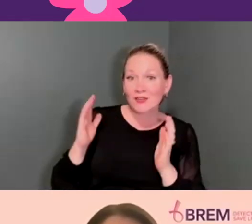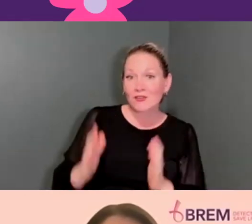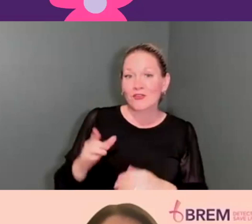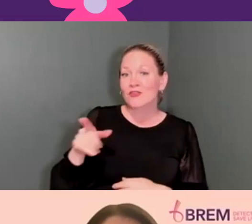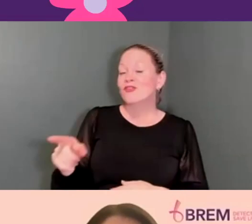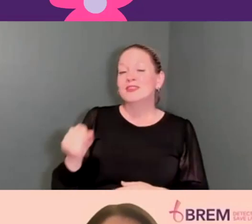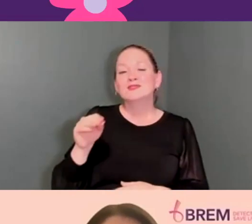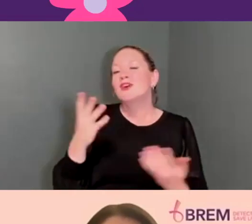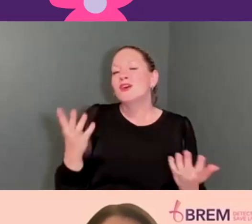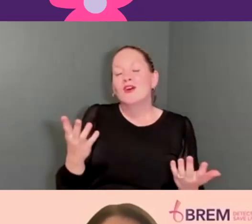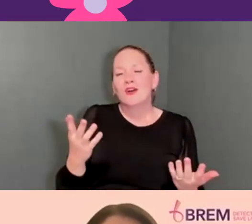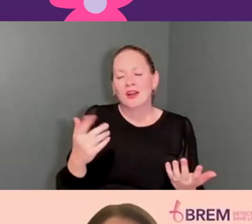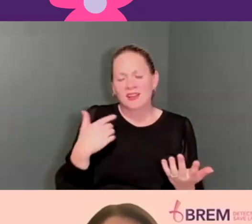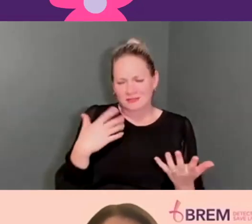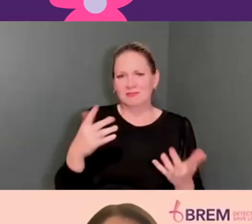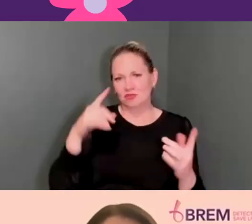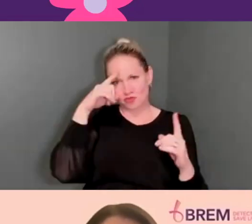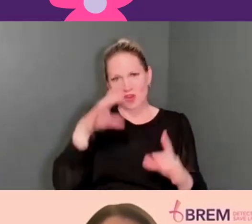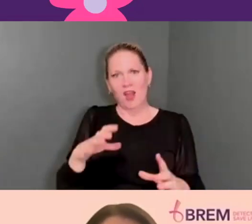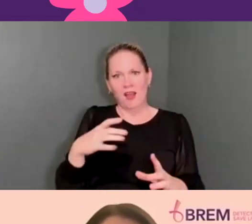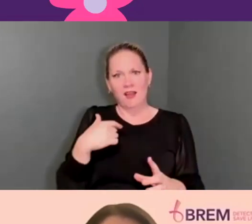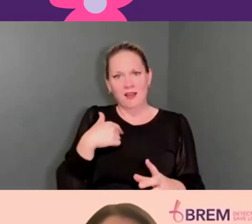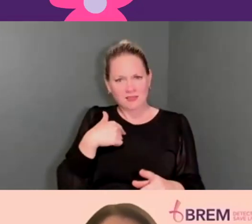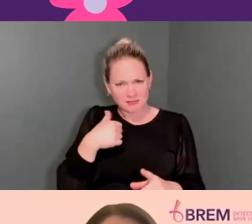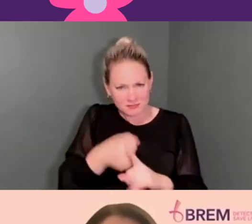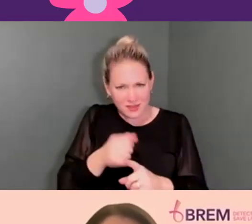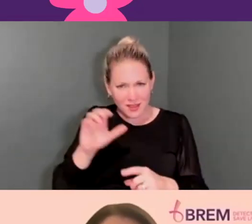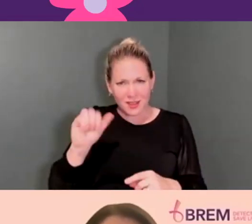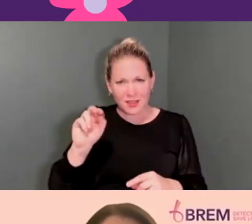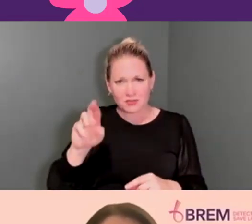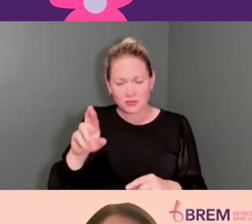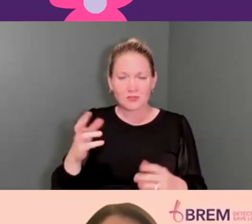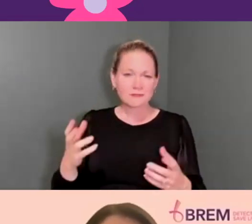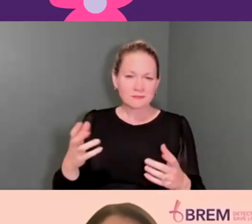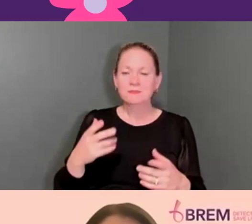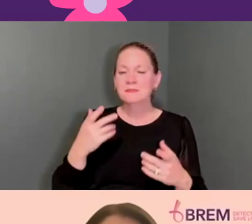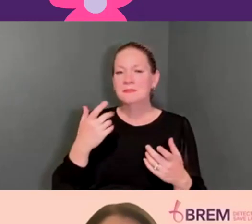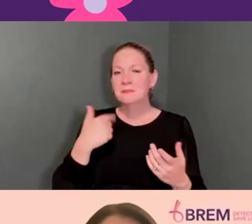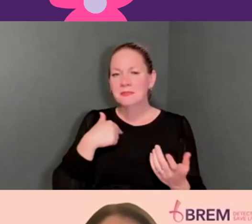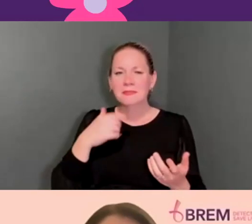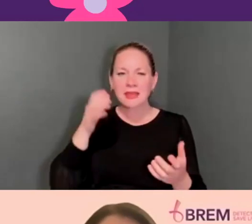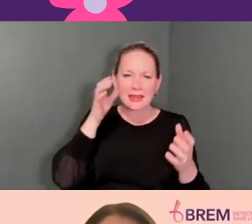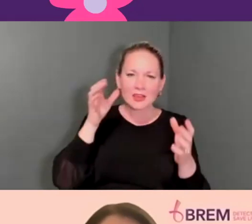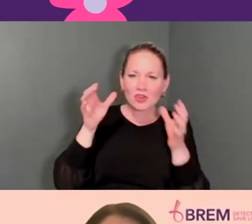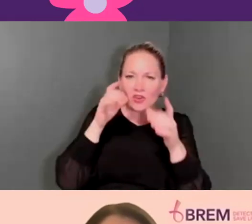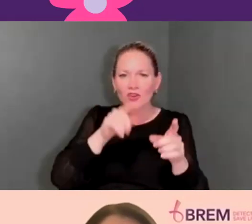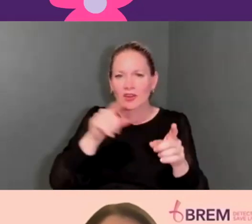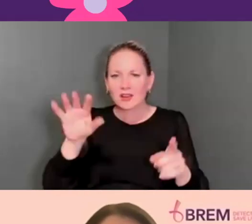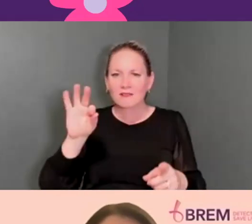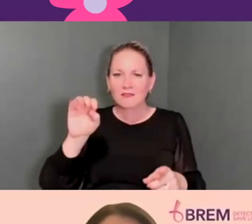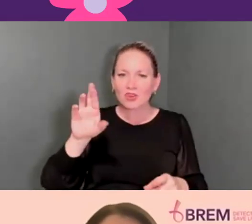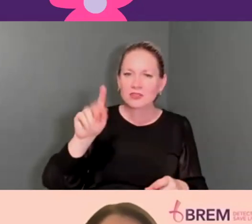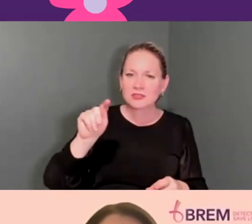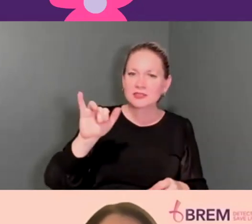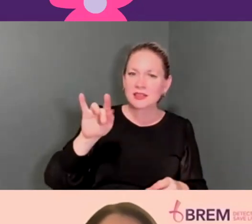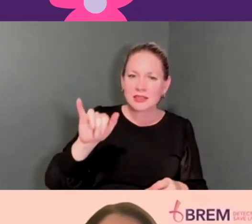seemed so shocking. But I think a big part of this, you know, I'm hearing a lot about fertility treatment and the